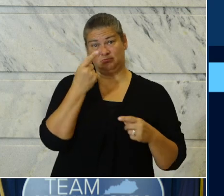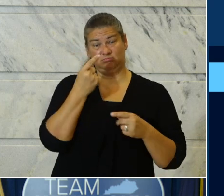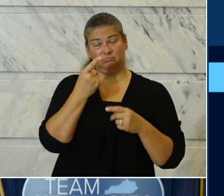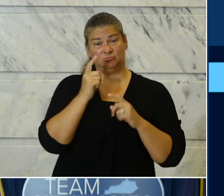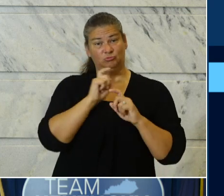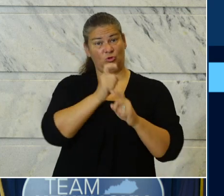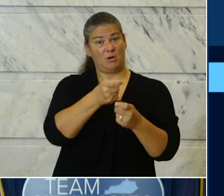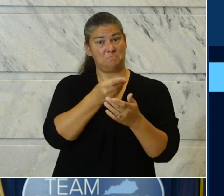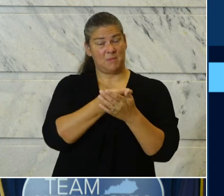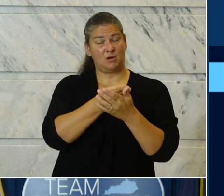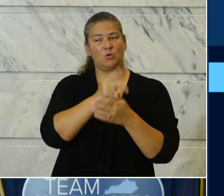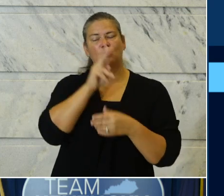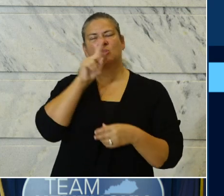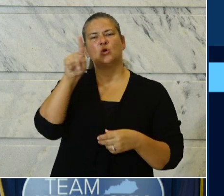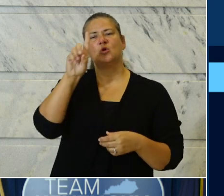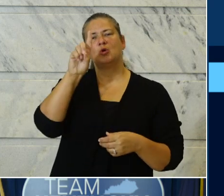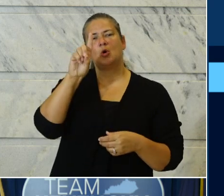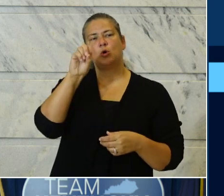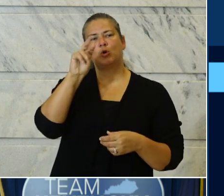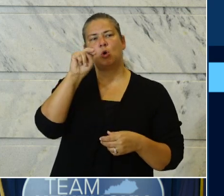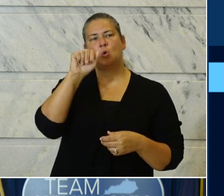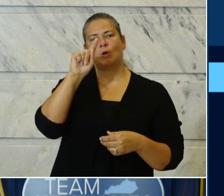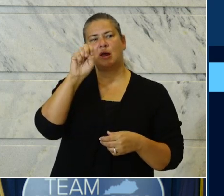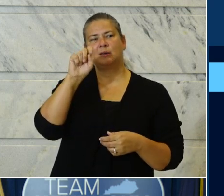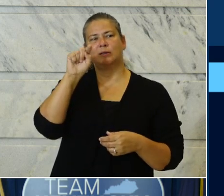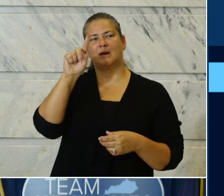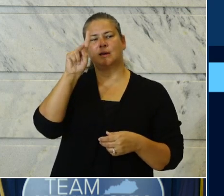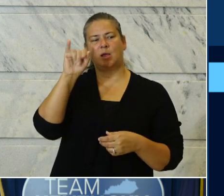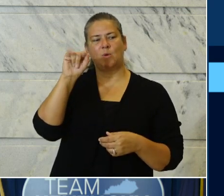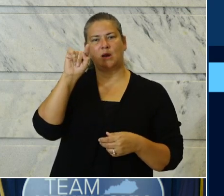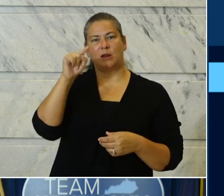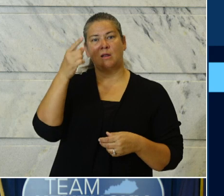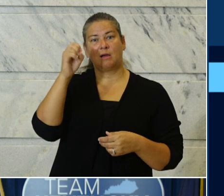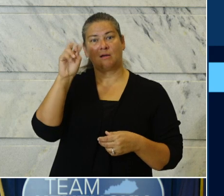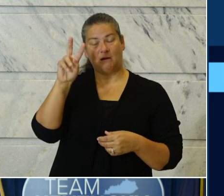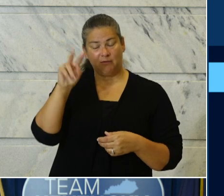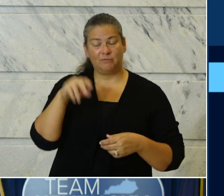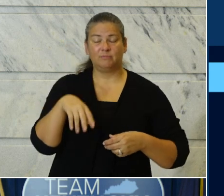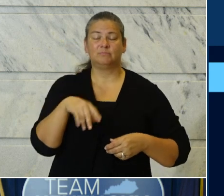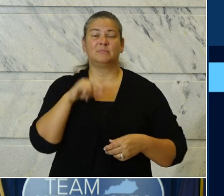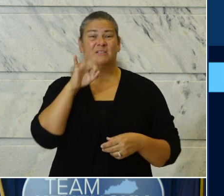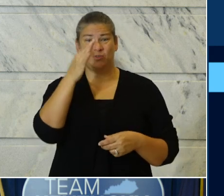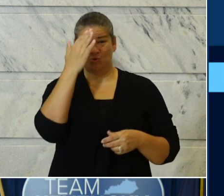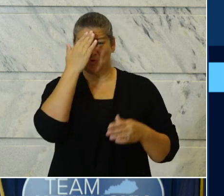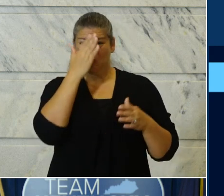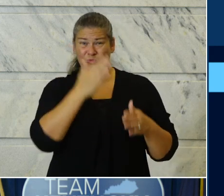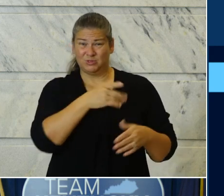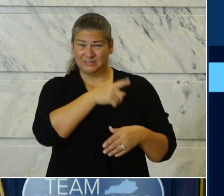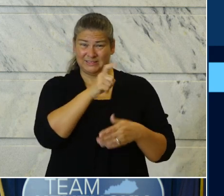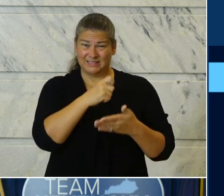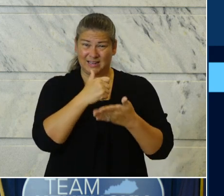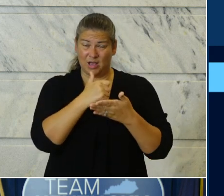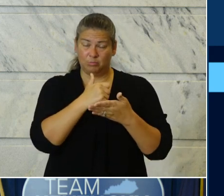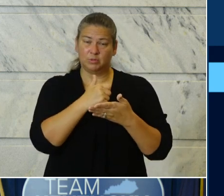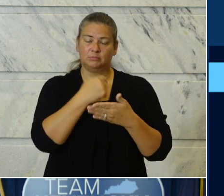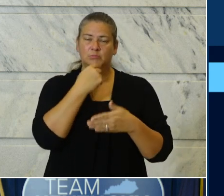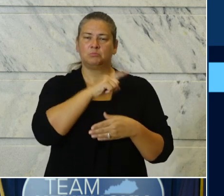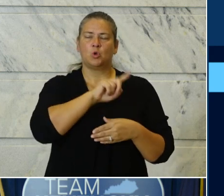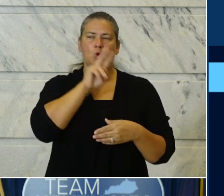go to donate.ky.gov. And if you know someone who needs assistance, please direct them to